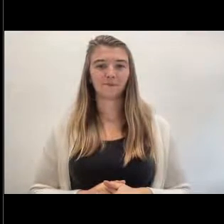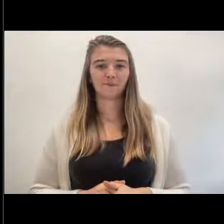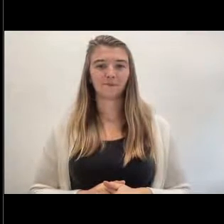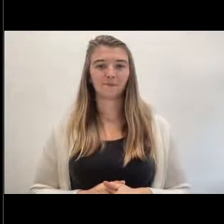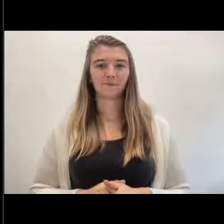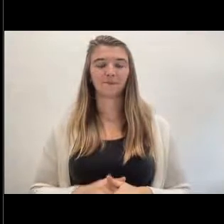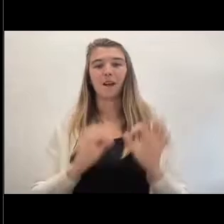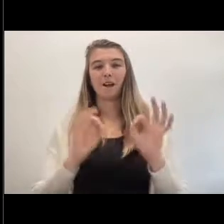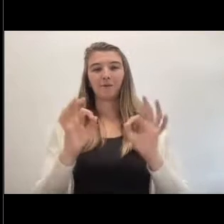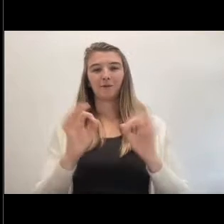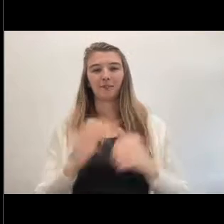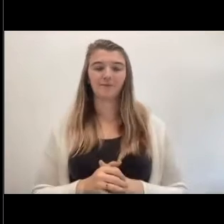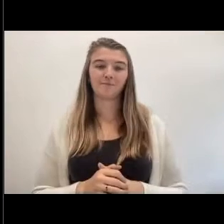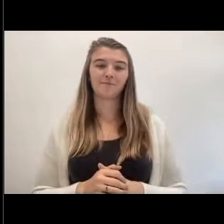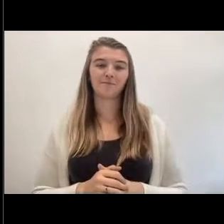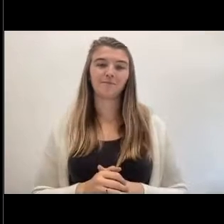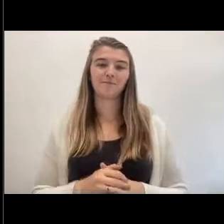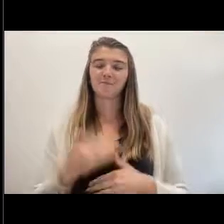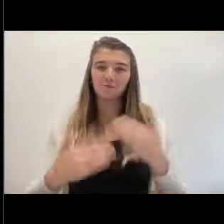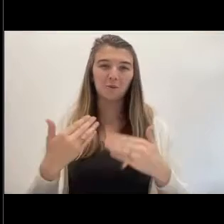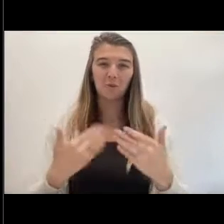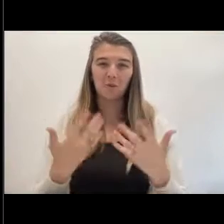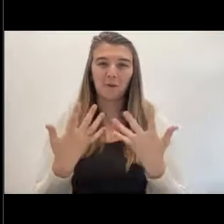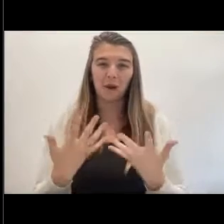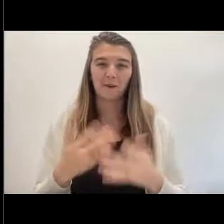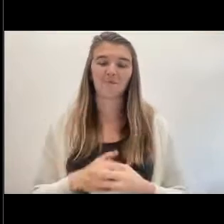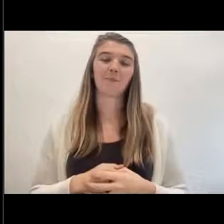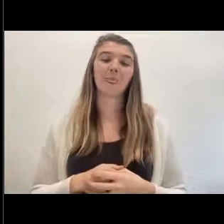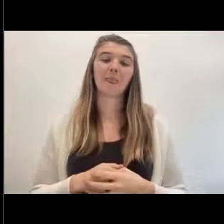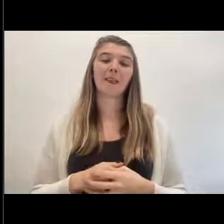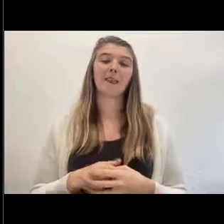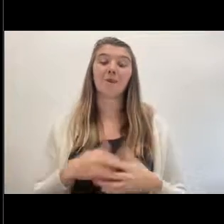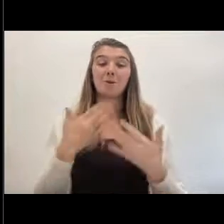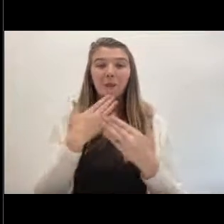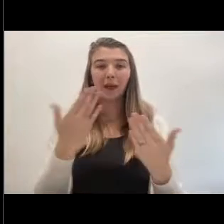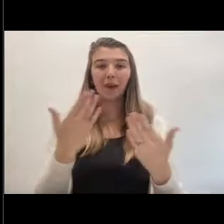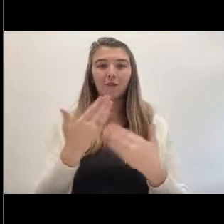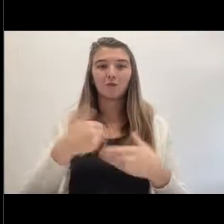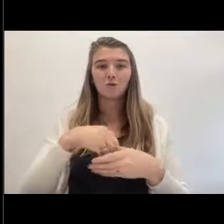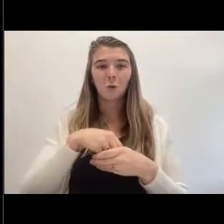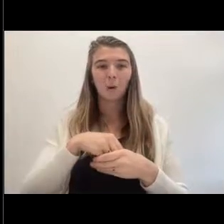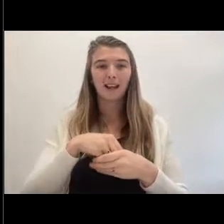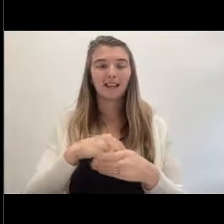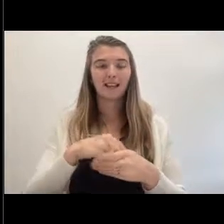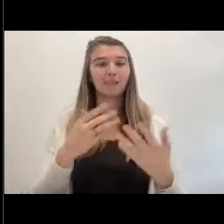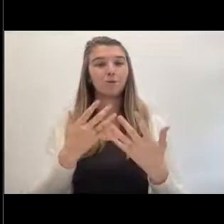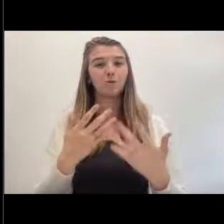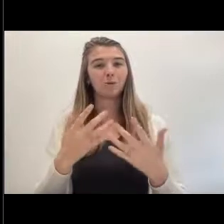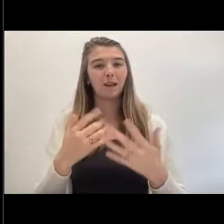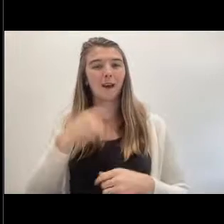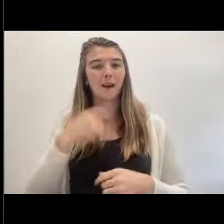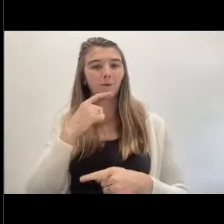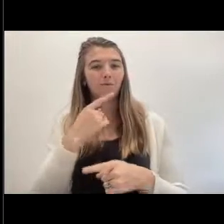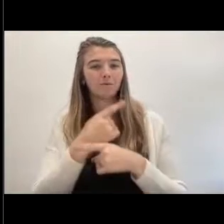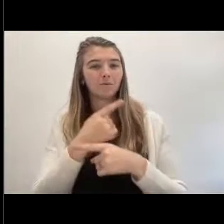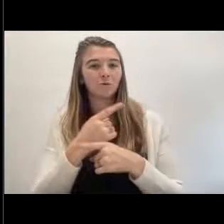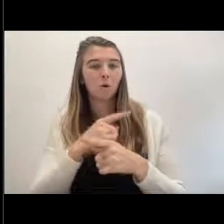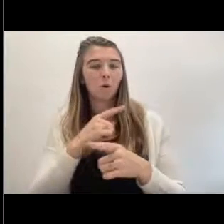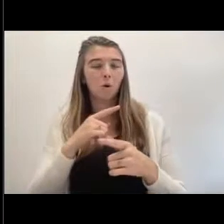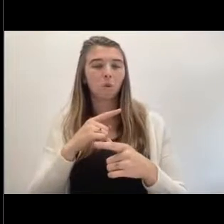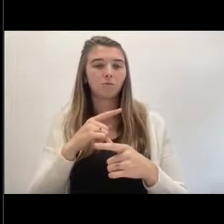Perfect. We're going. Thank you very much for joining us today. I will be talking today about how can